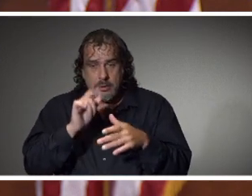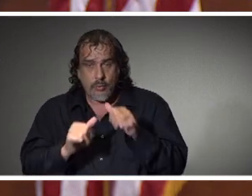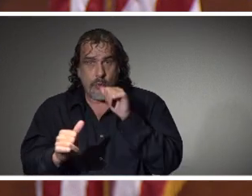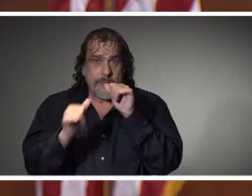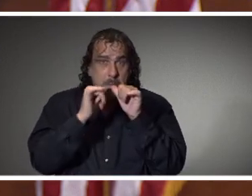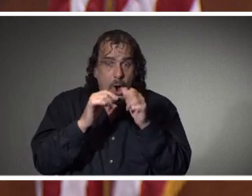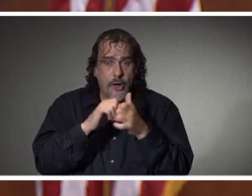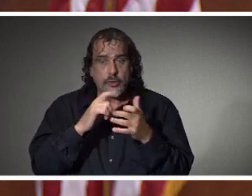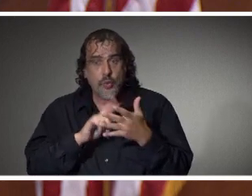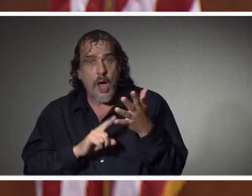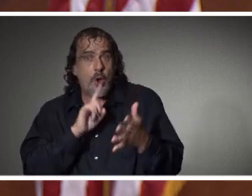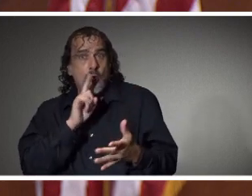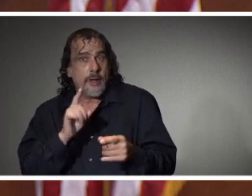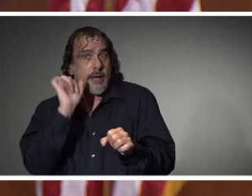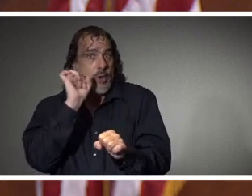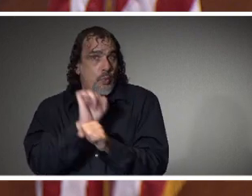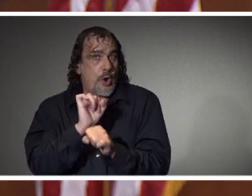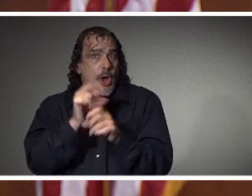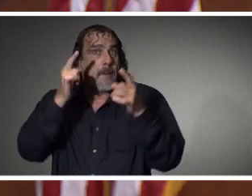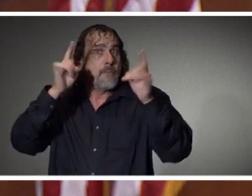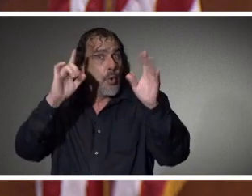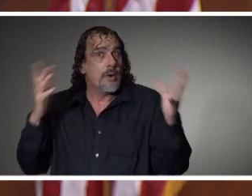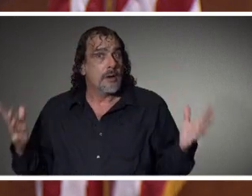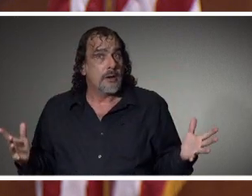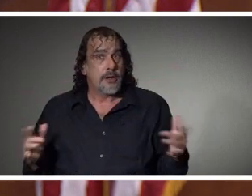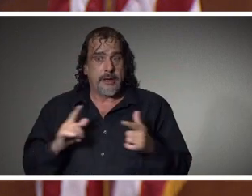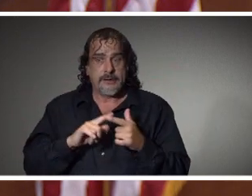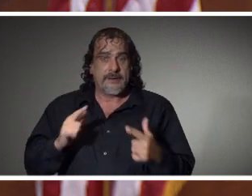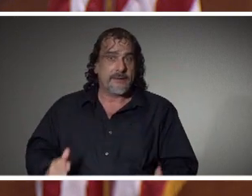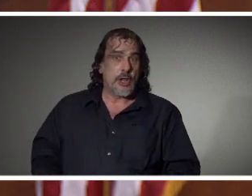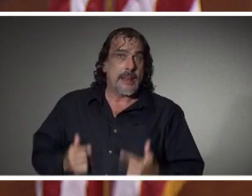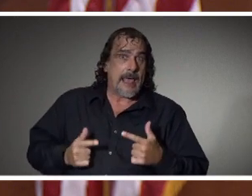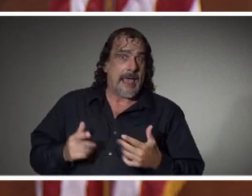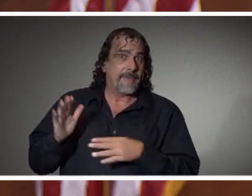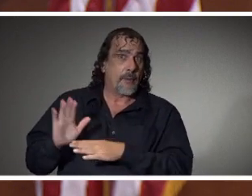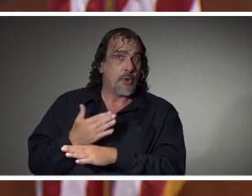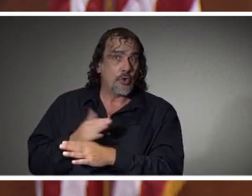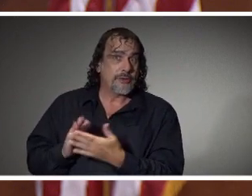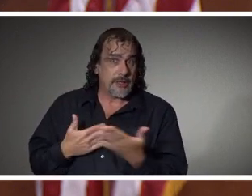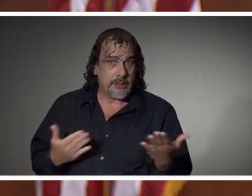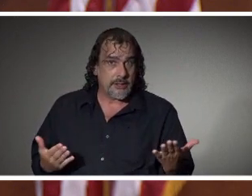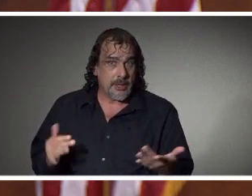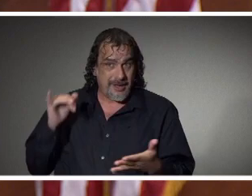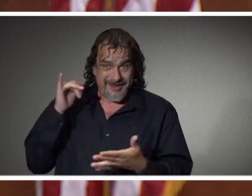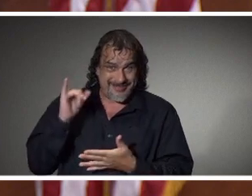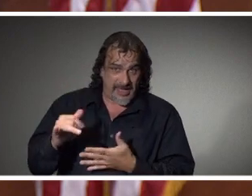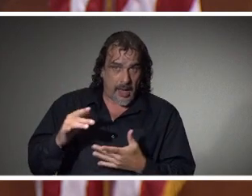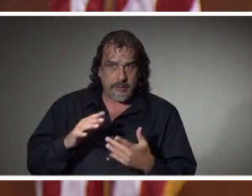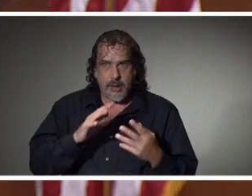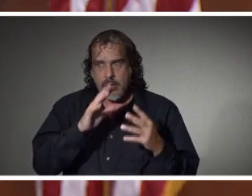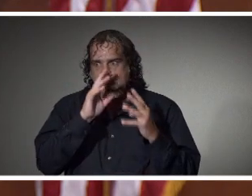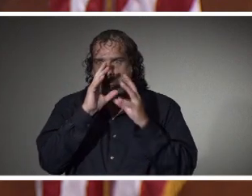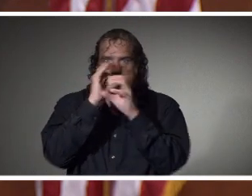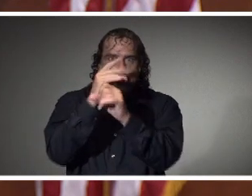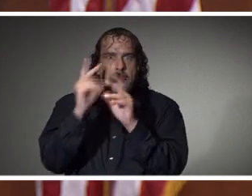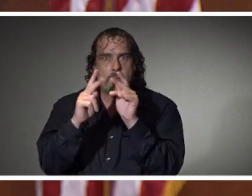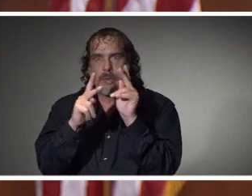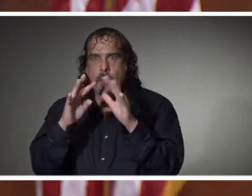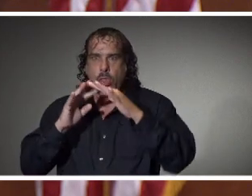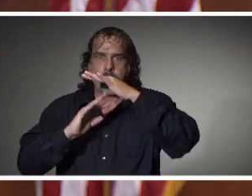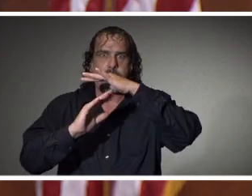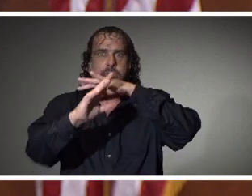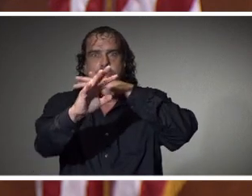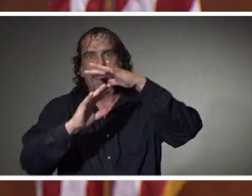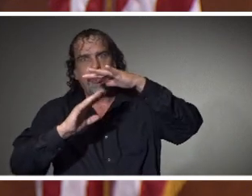actually works? Is it perhaps the live music, for instance, that is attracting more and more people